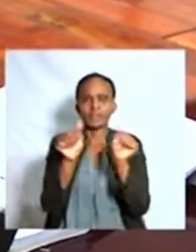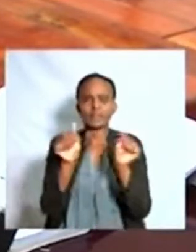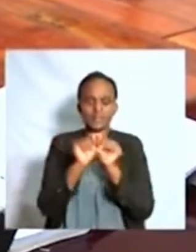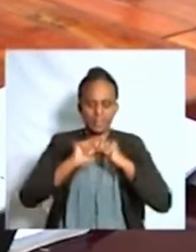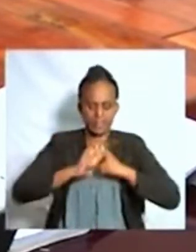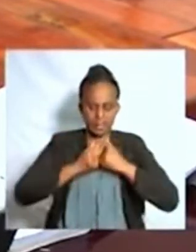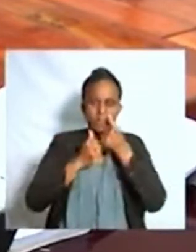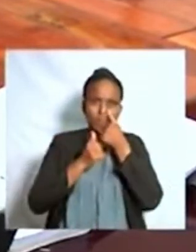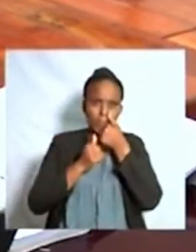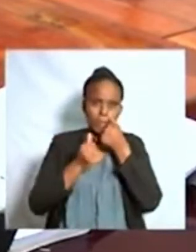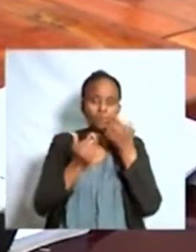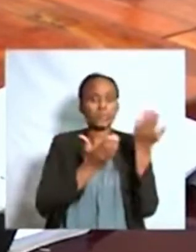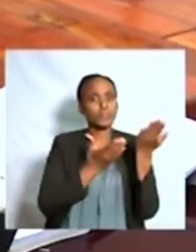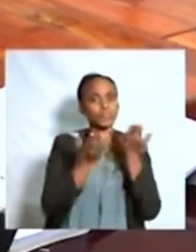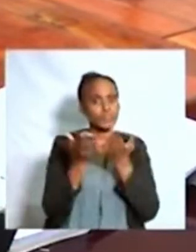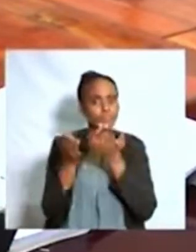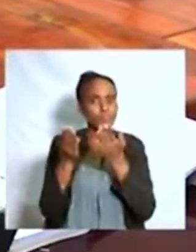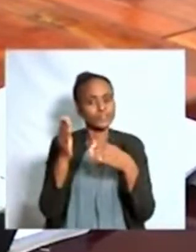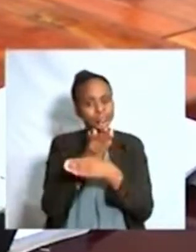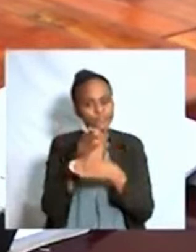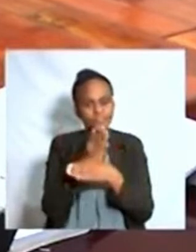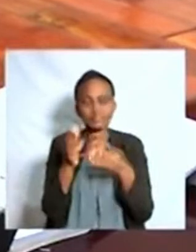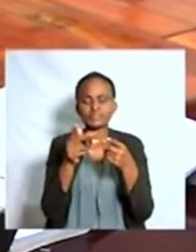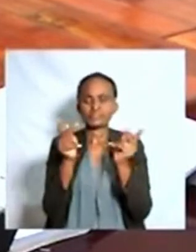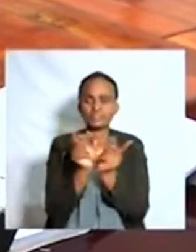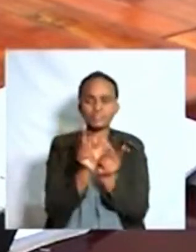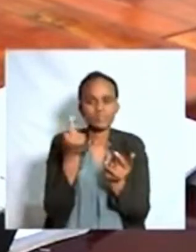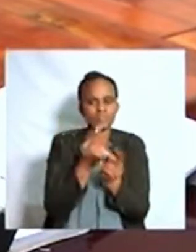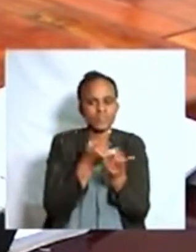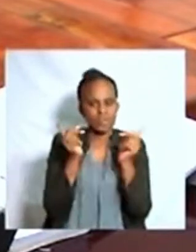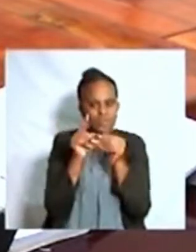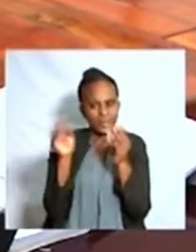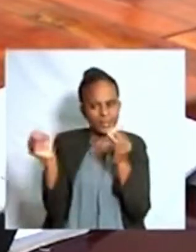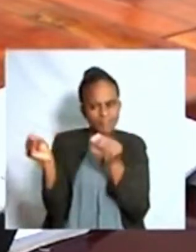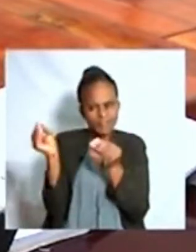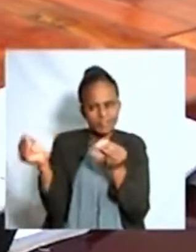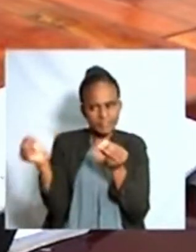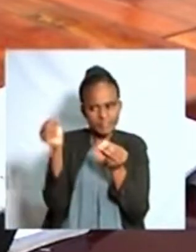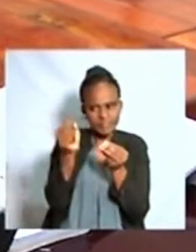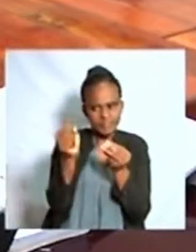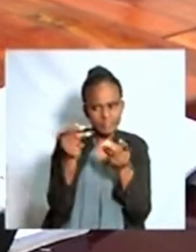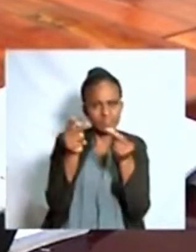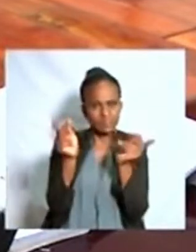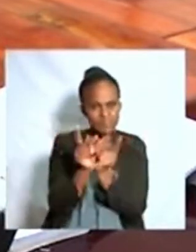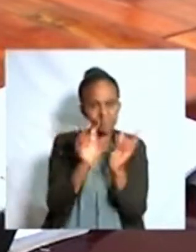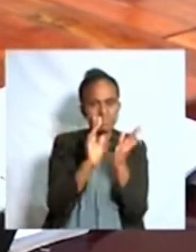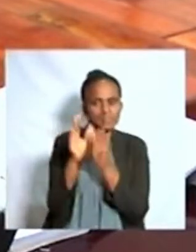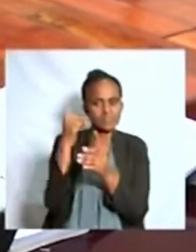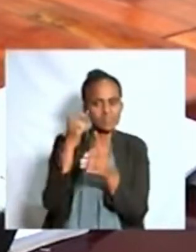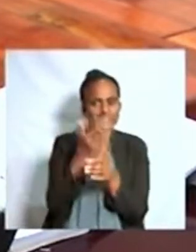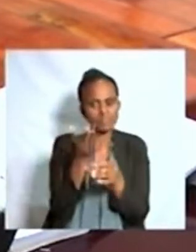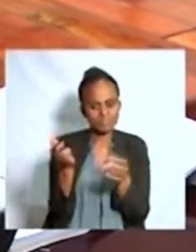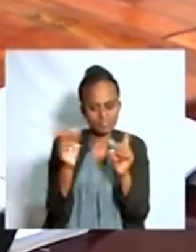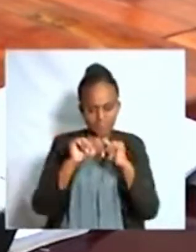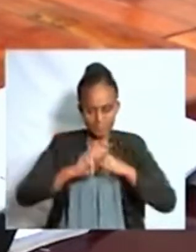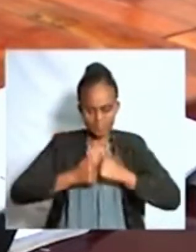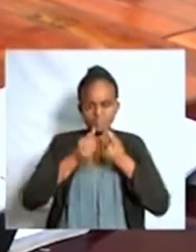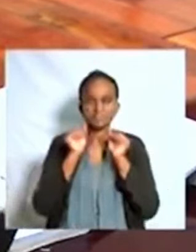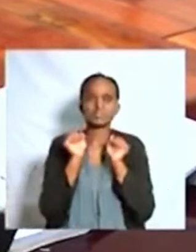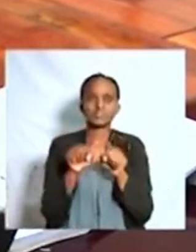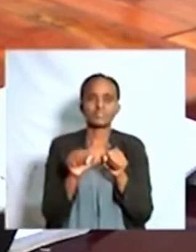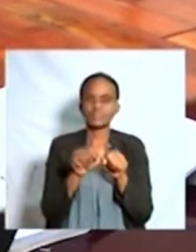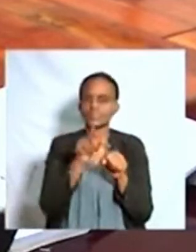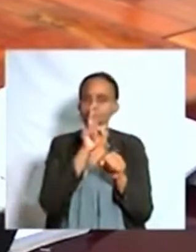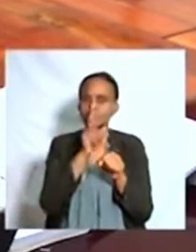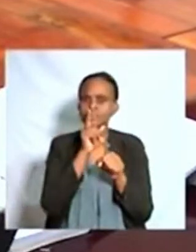yet to provide them a designated trading place. Only when a designated trading place is set up for them is when we can